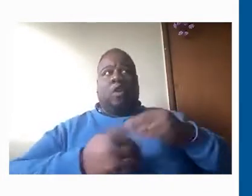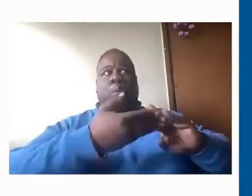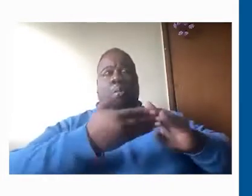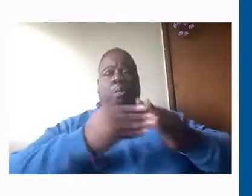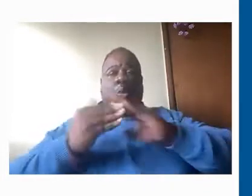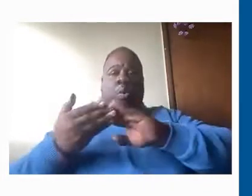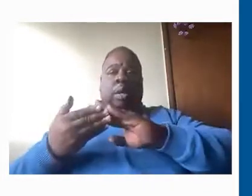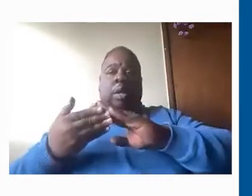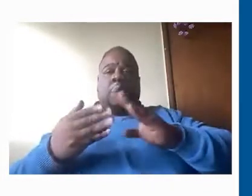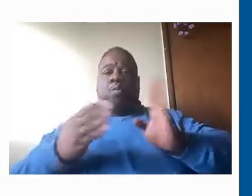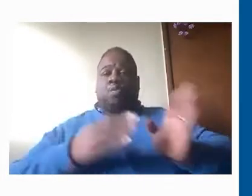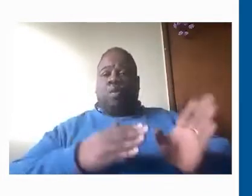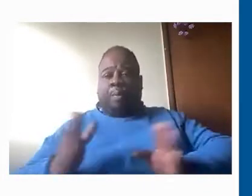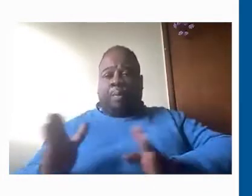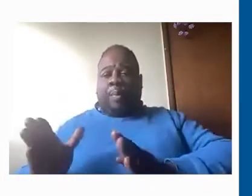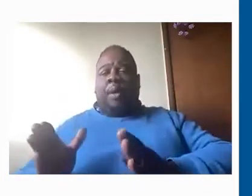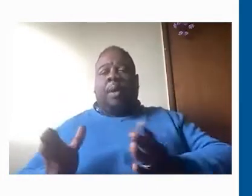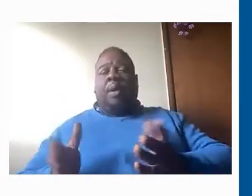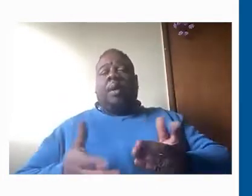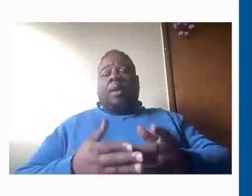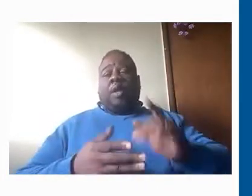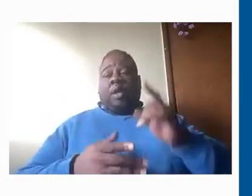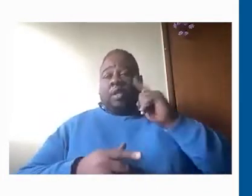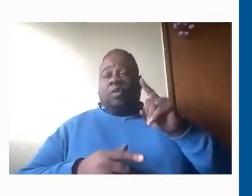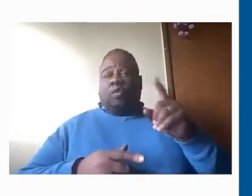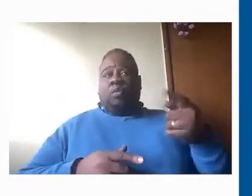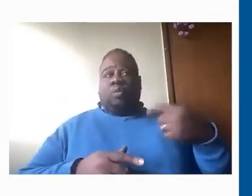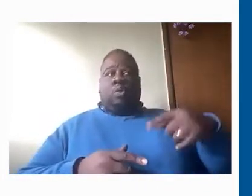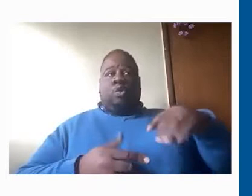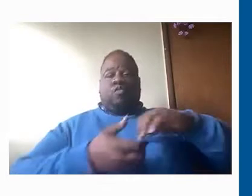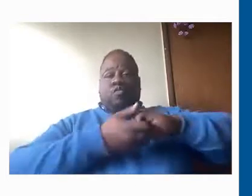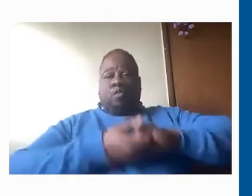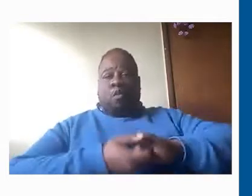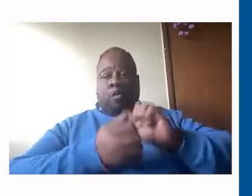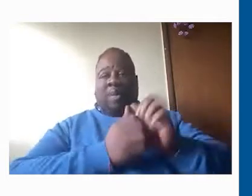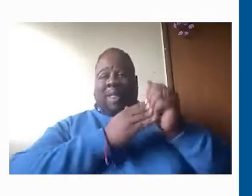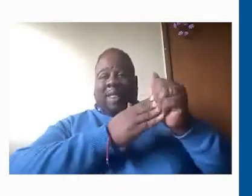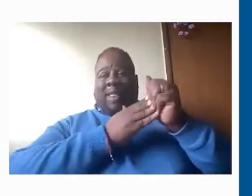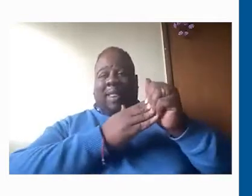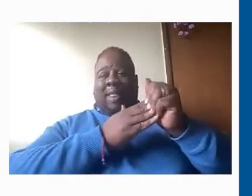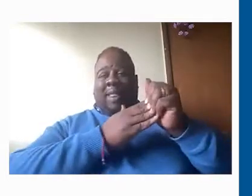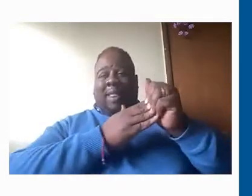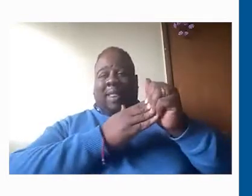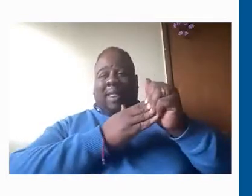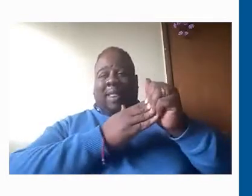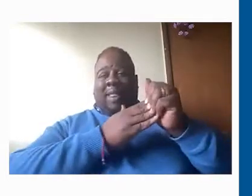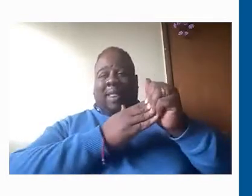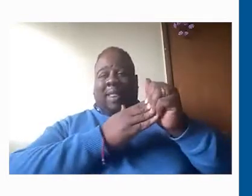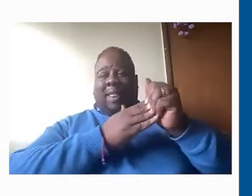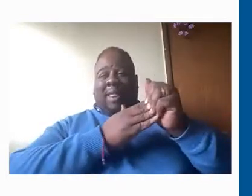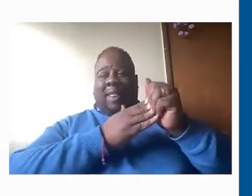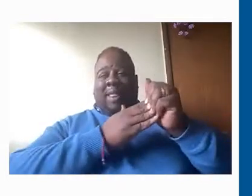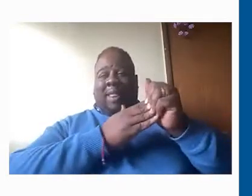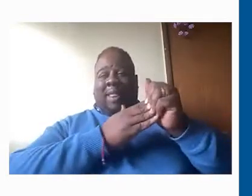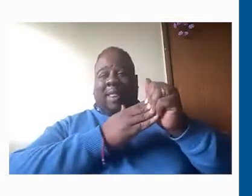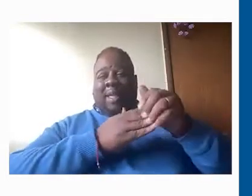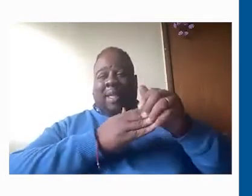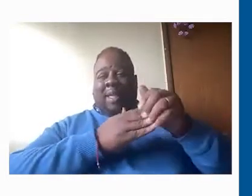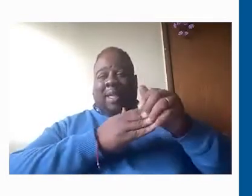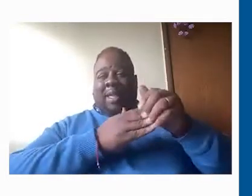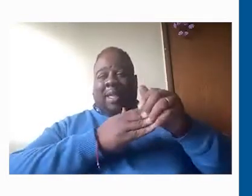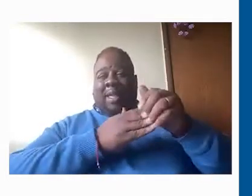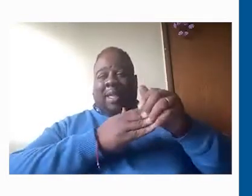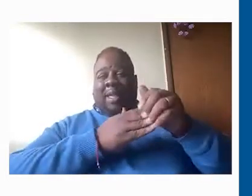local leaders together to promote grassroots preparedness and volunteerism. And then finally, partners in preparedness. That's more for businesses